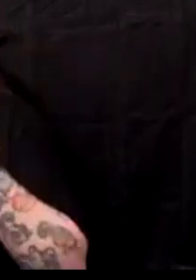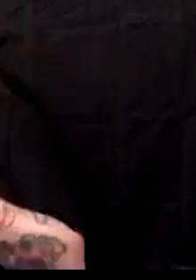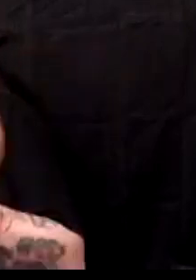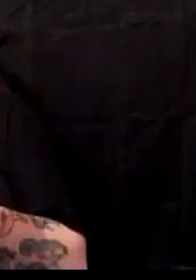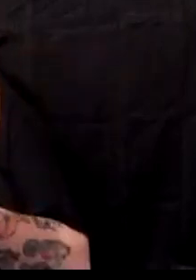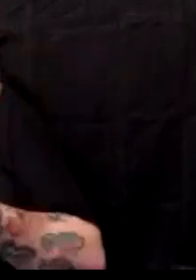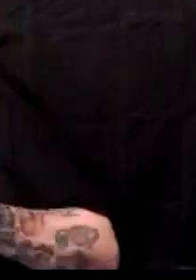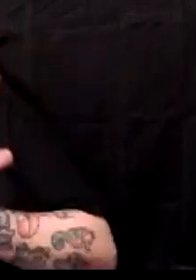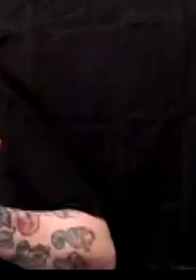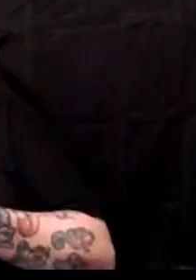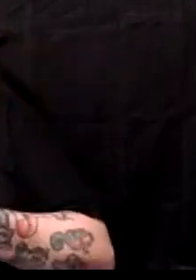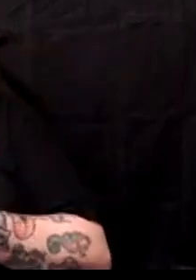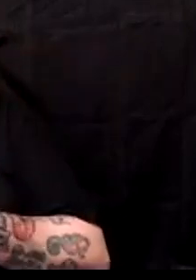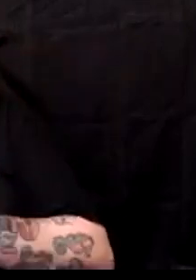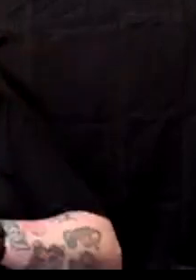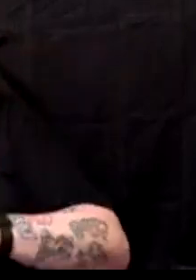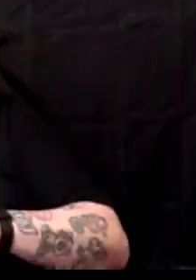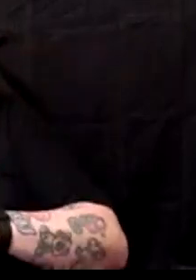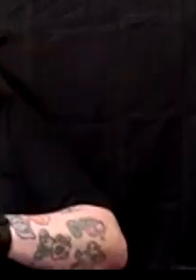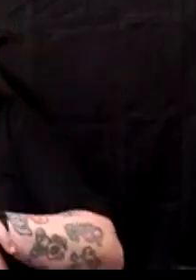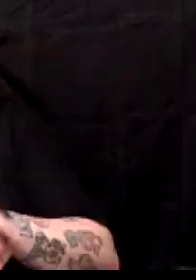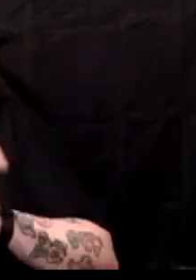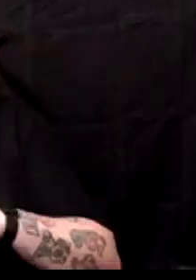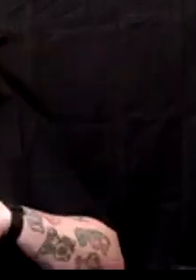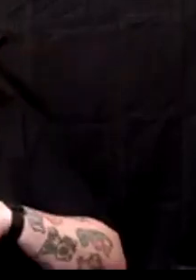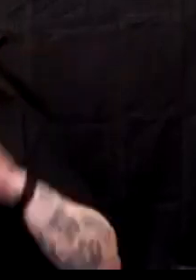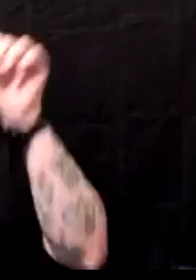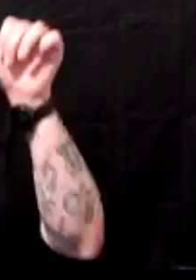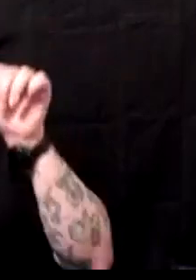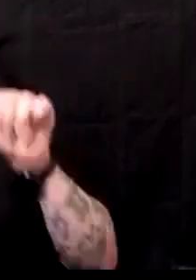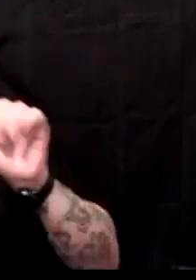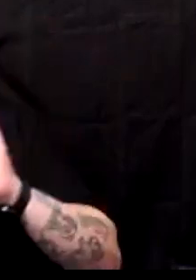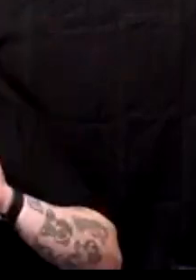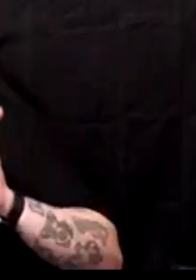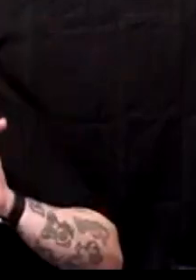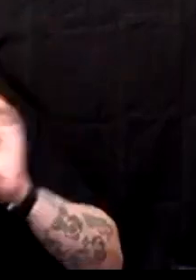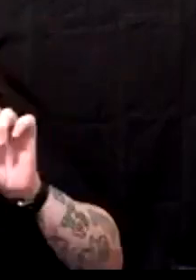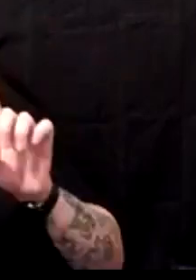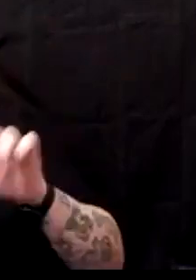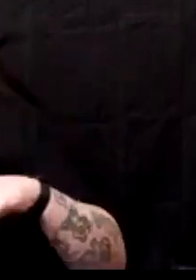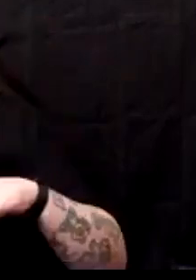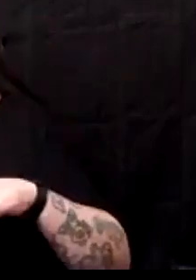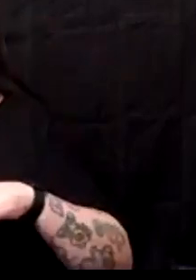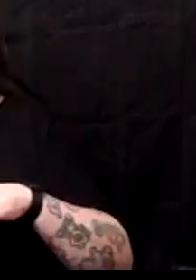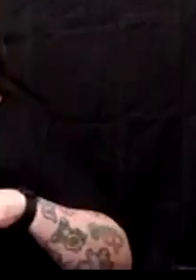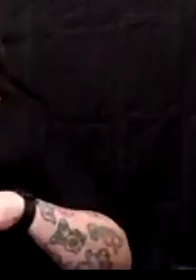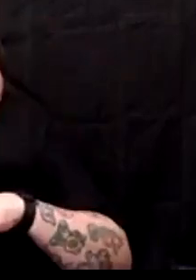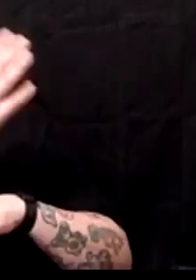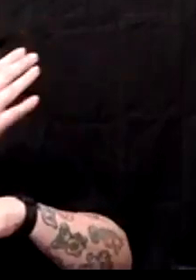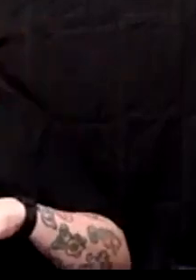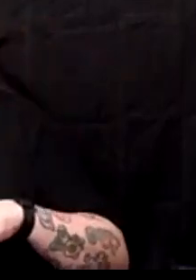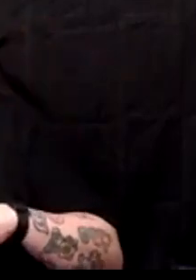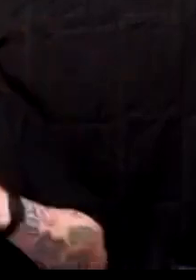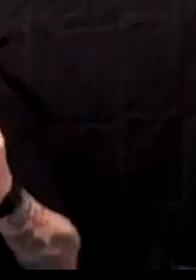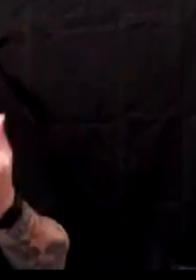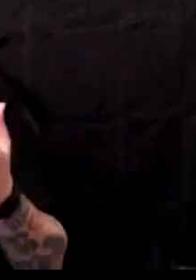5:30. I'll be posting the recording from Monday and this recording so that you have